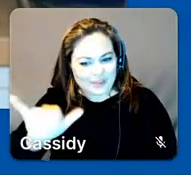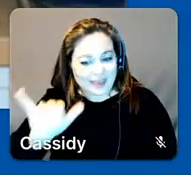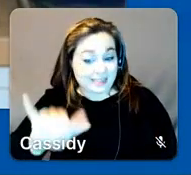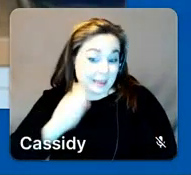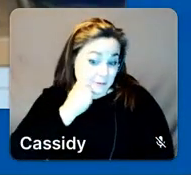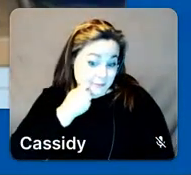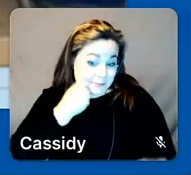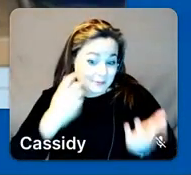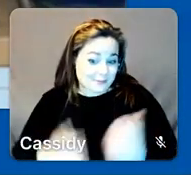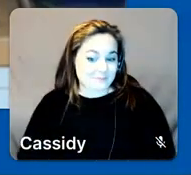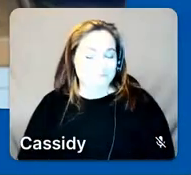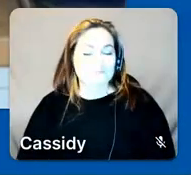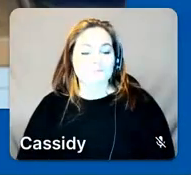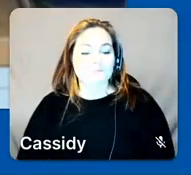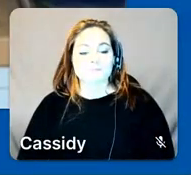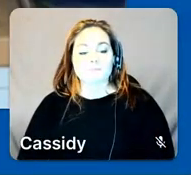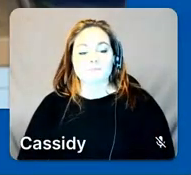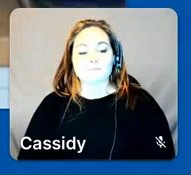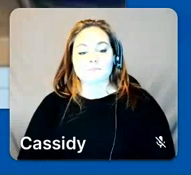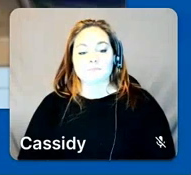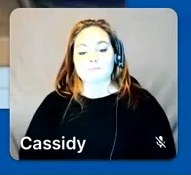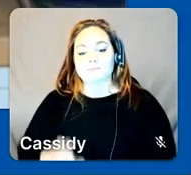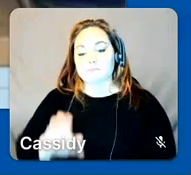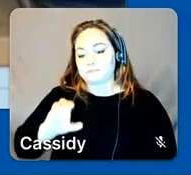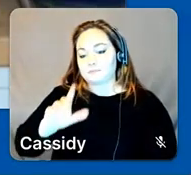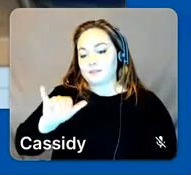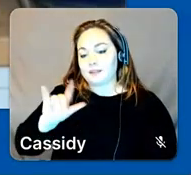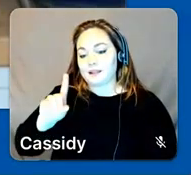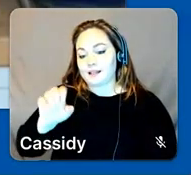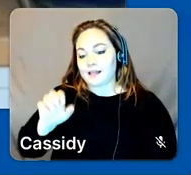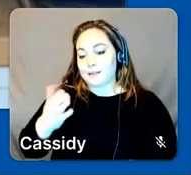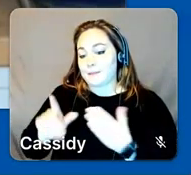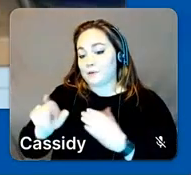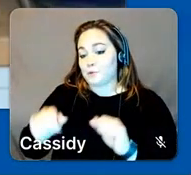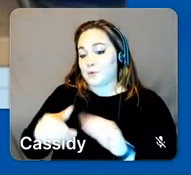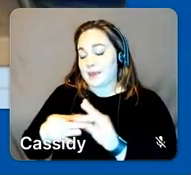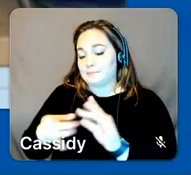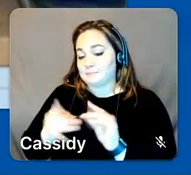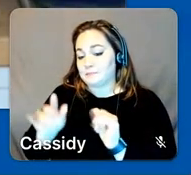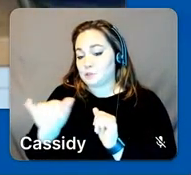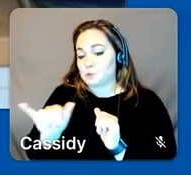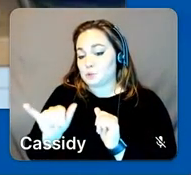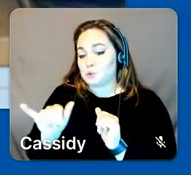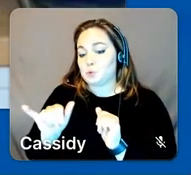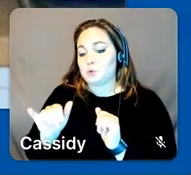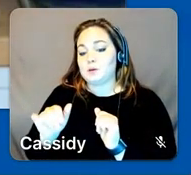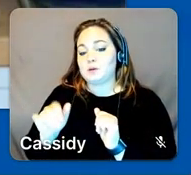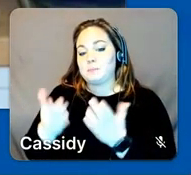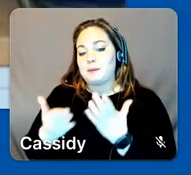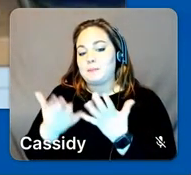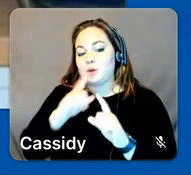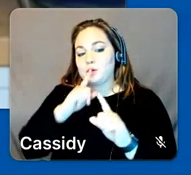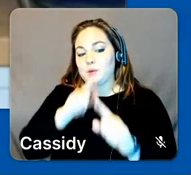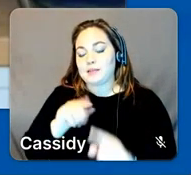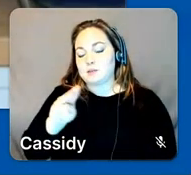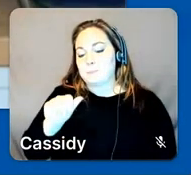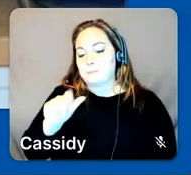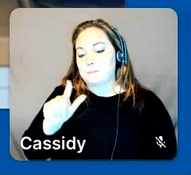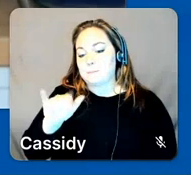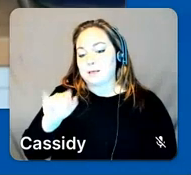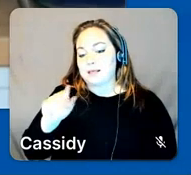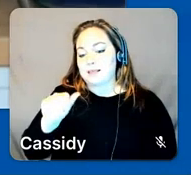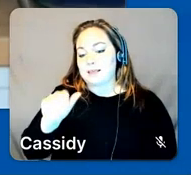Yeah. And Clyde, maybe you could speak to this as well, although you might want to answer Melina's question as